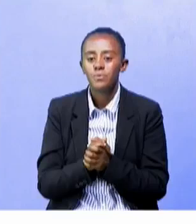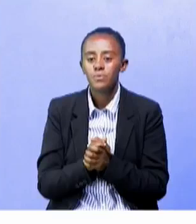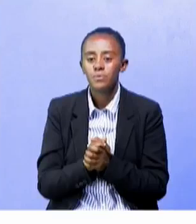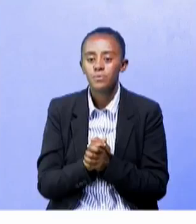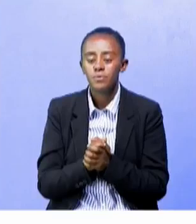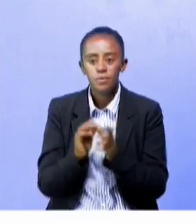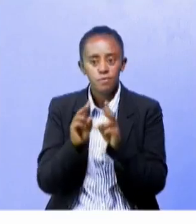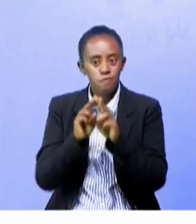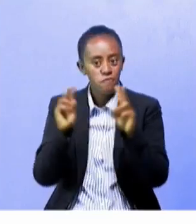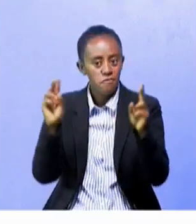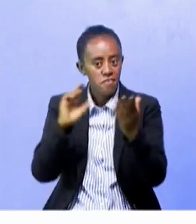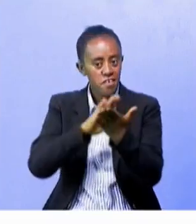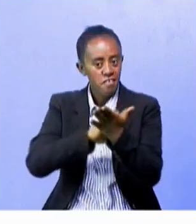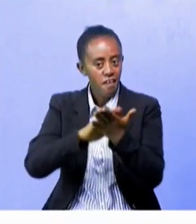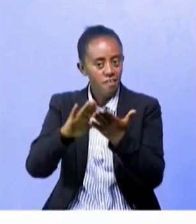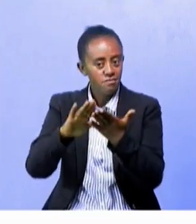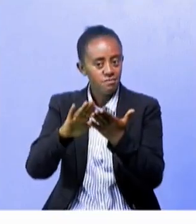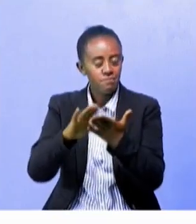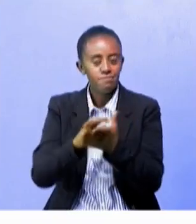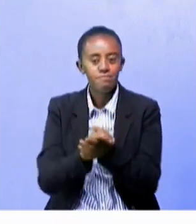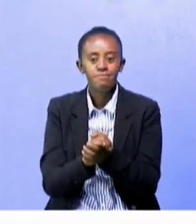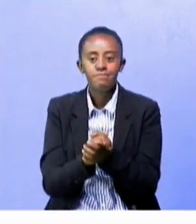Very nice.